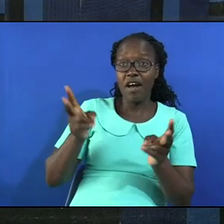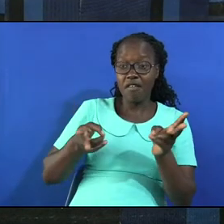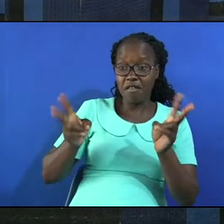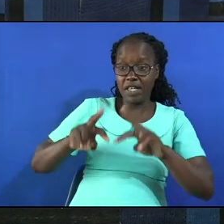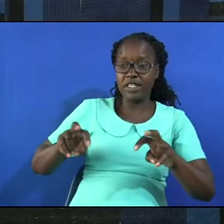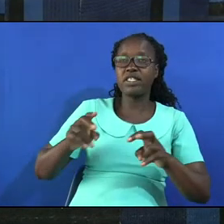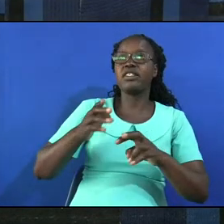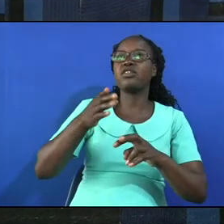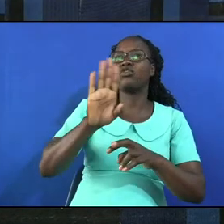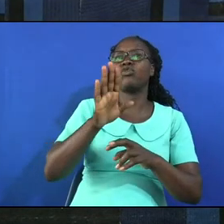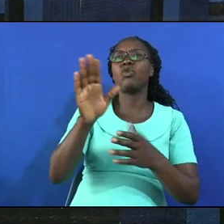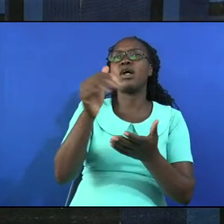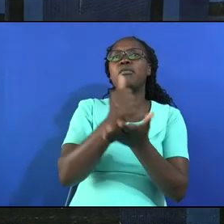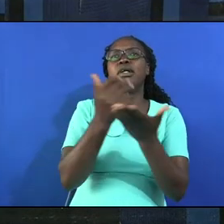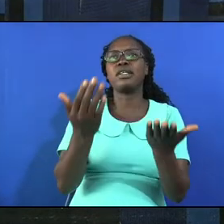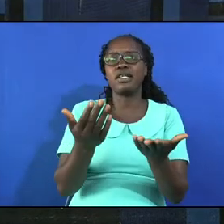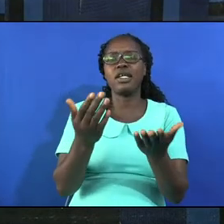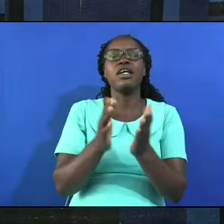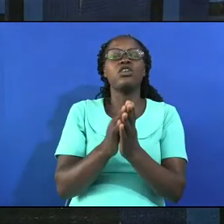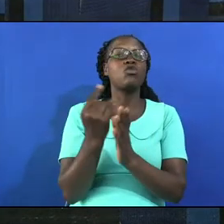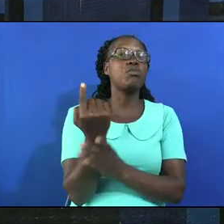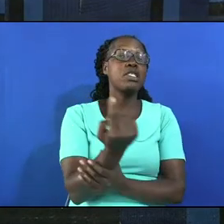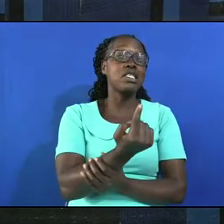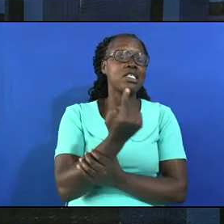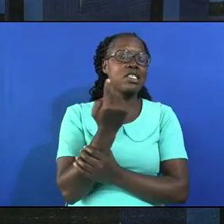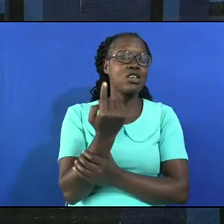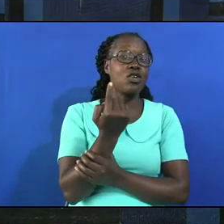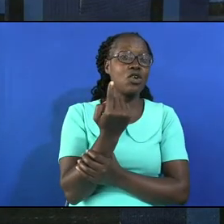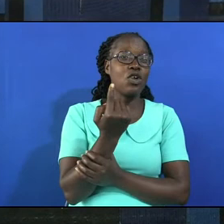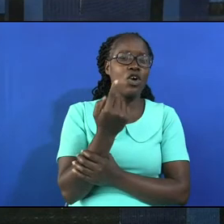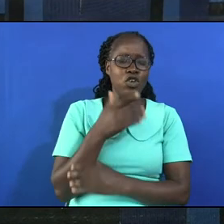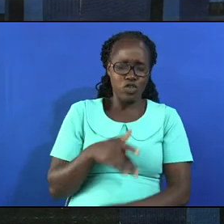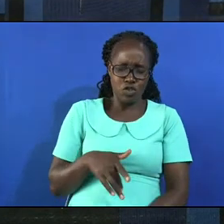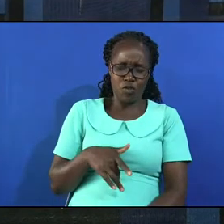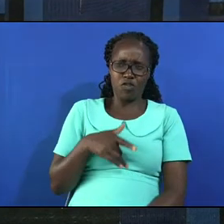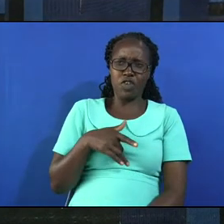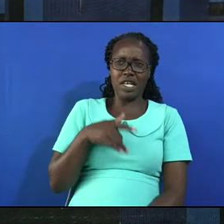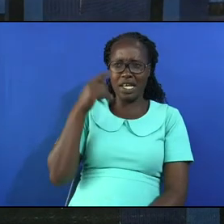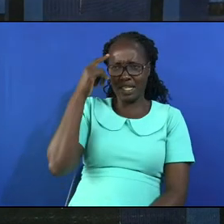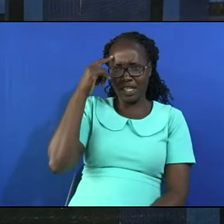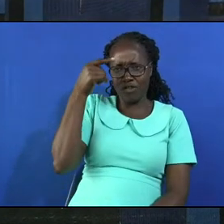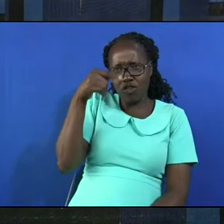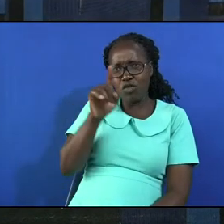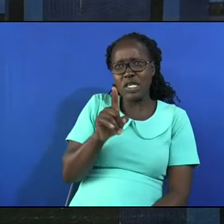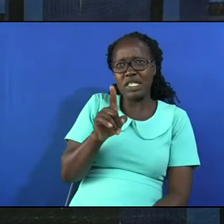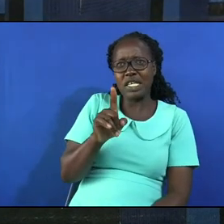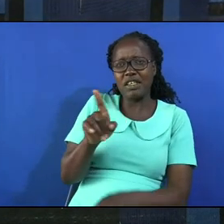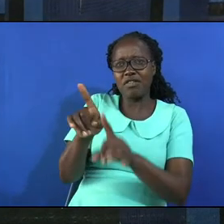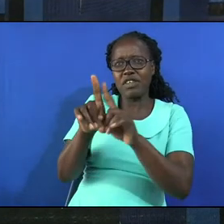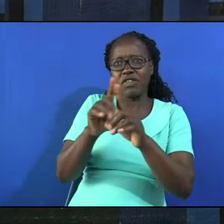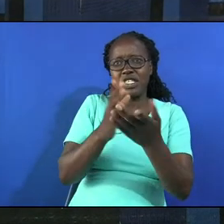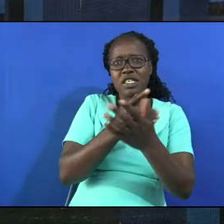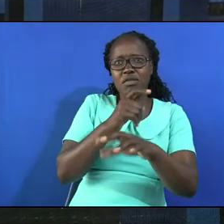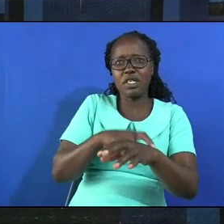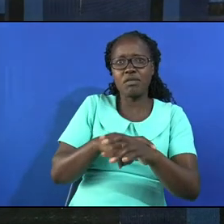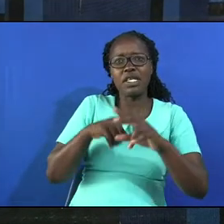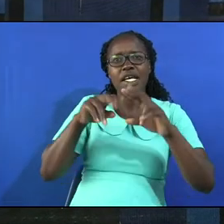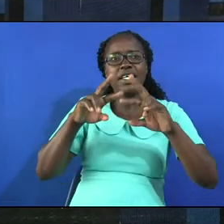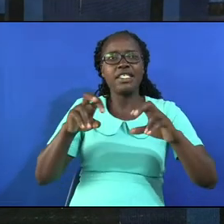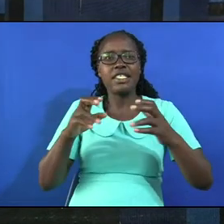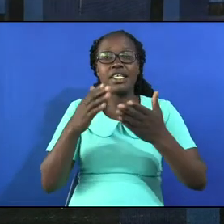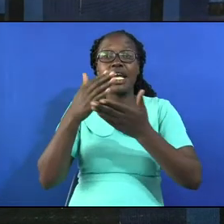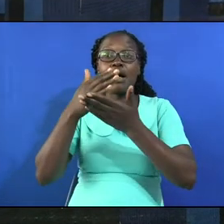amen. Amen. To be single is to think for yourself, even sometimes taking